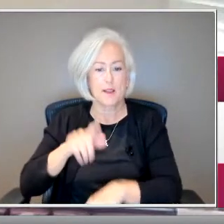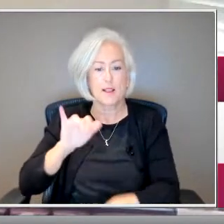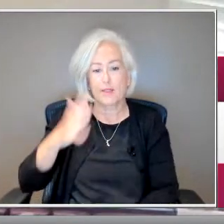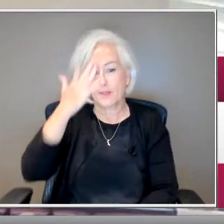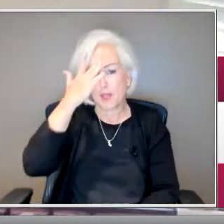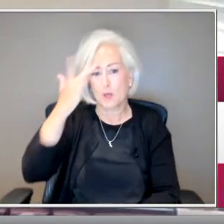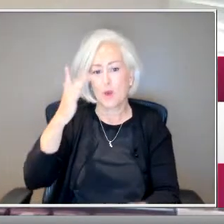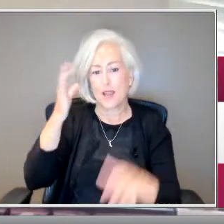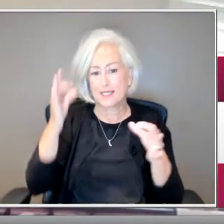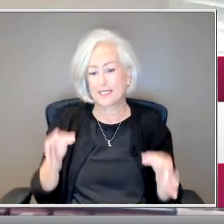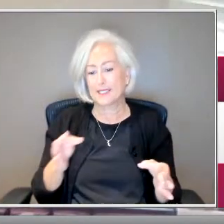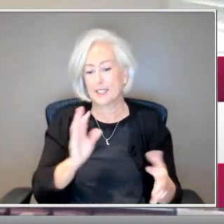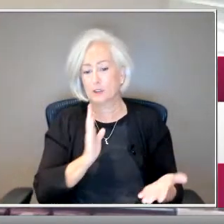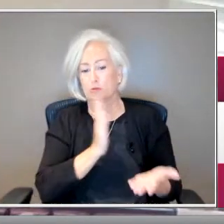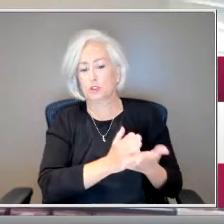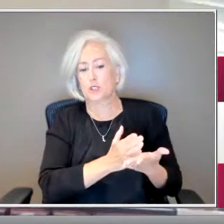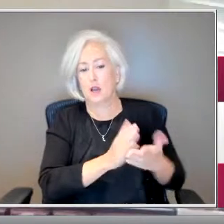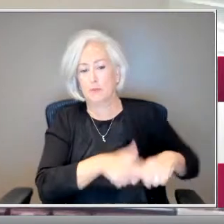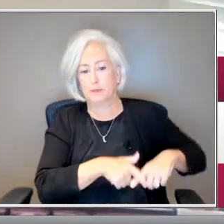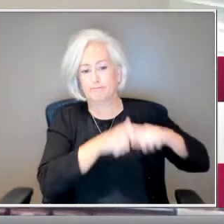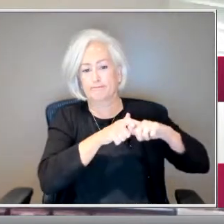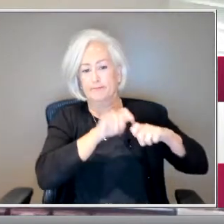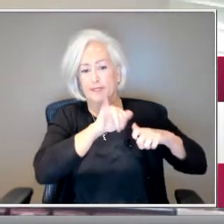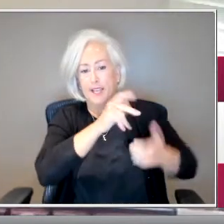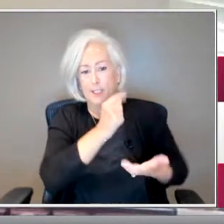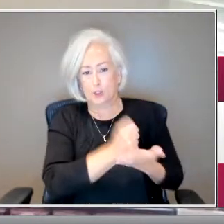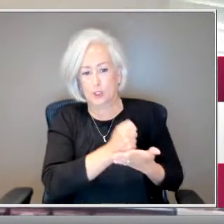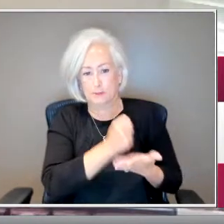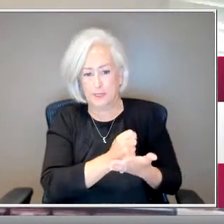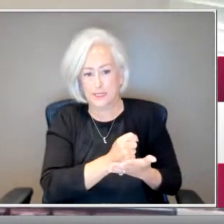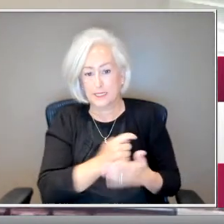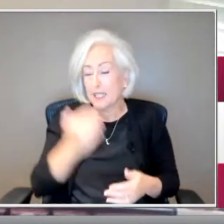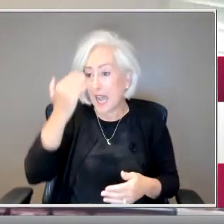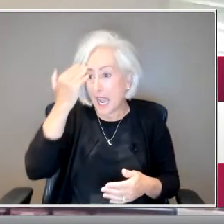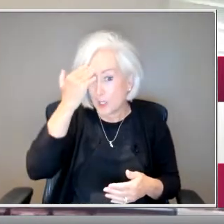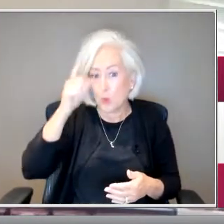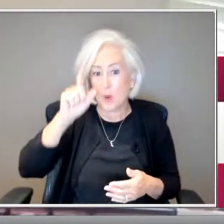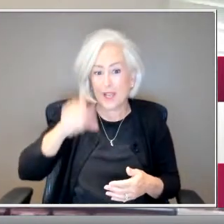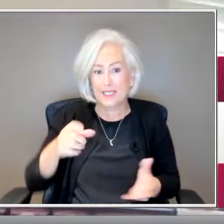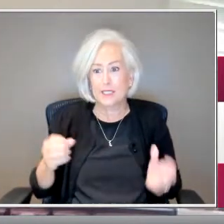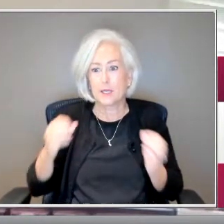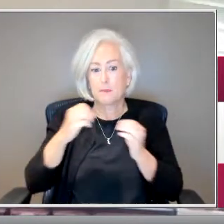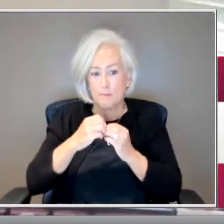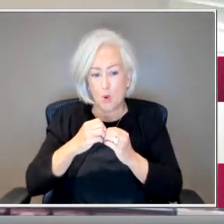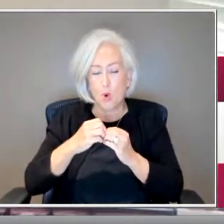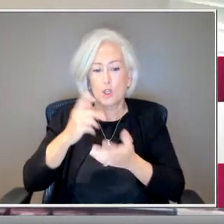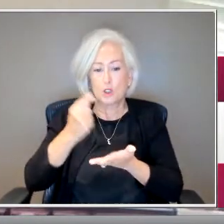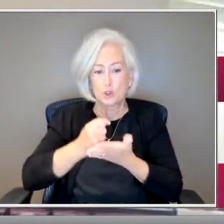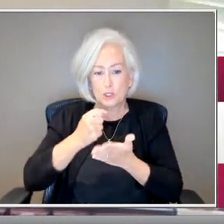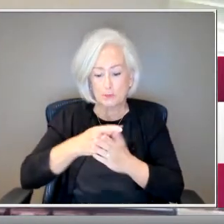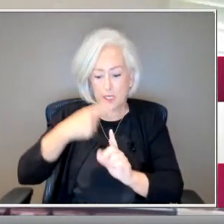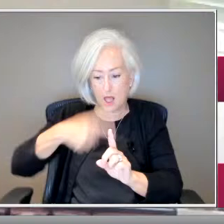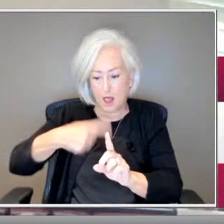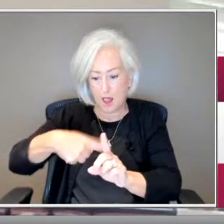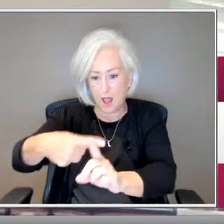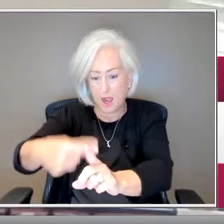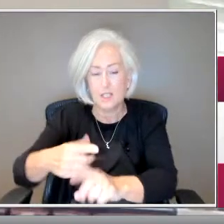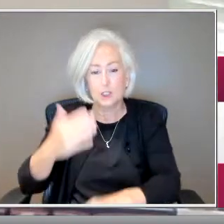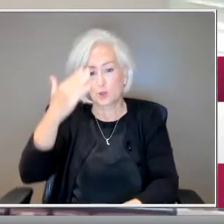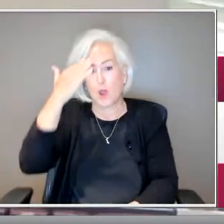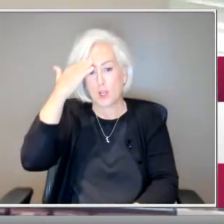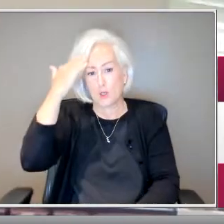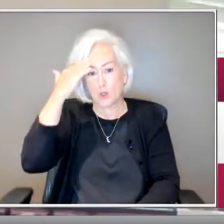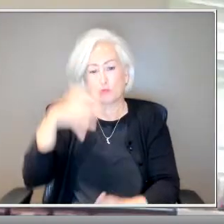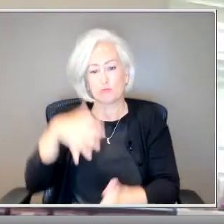to stop the Herceptin treatment, even though I knew I needed several more months of it. So I did know that I had a weakened heart, and that was